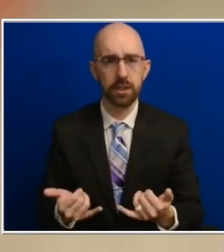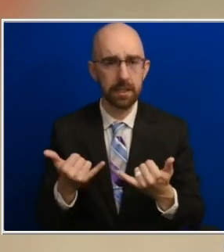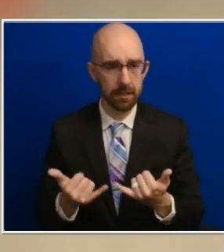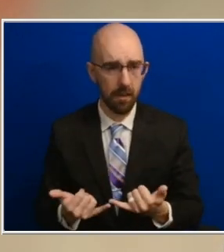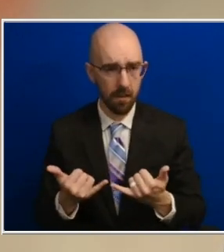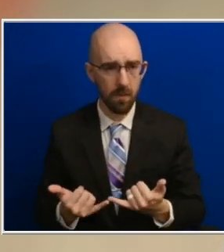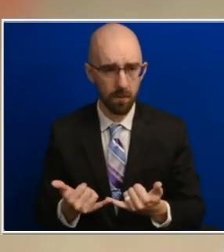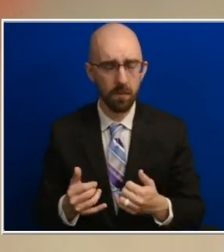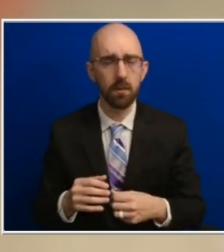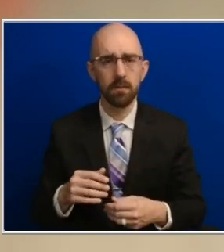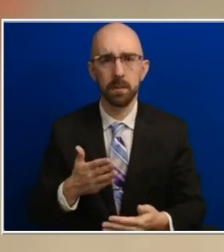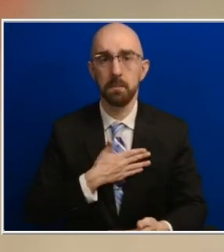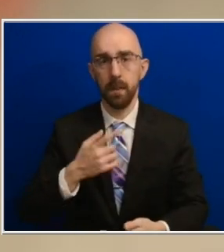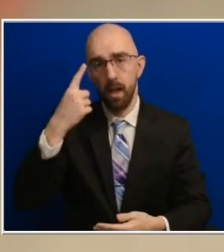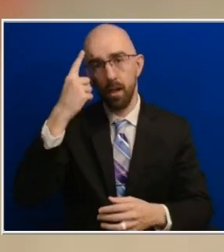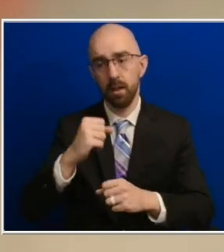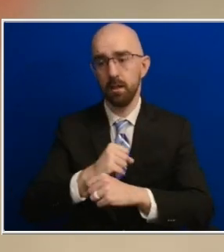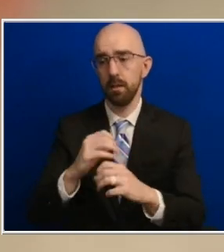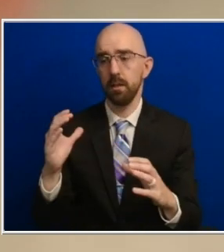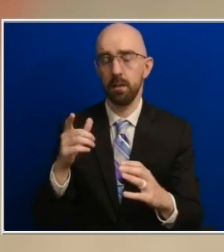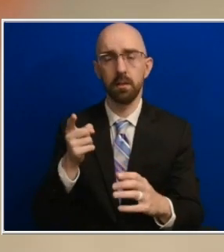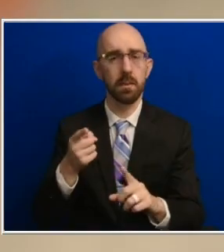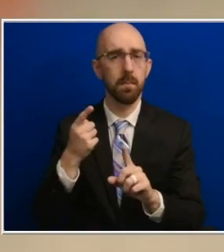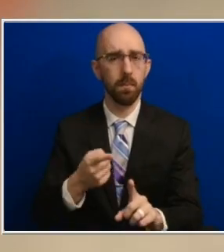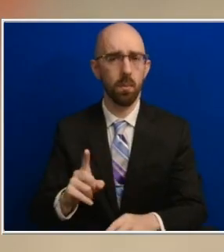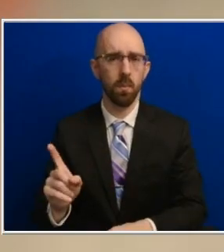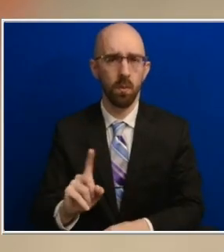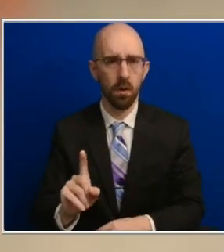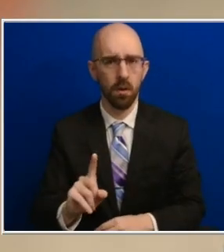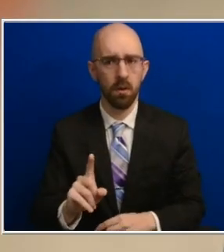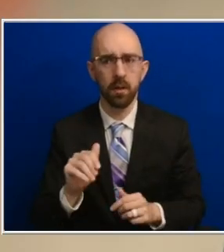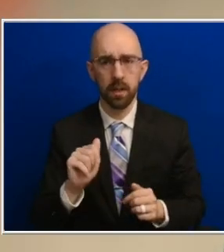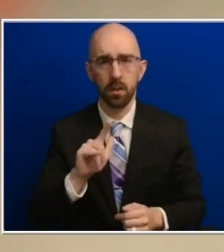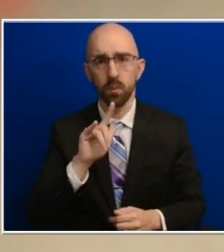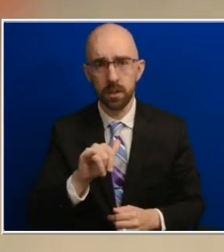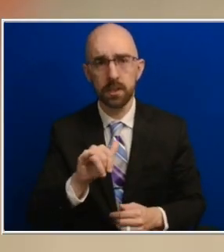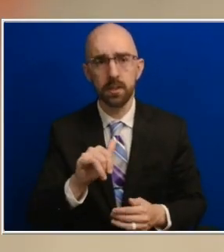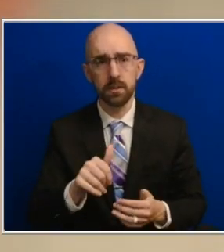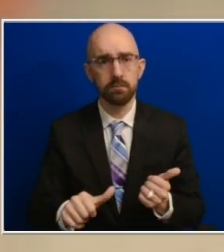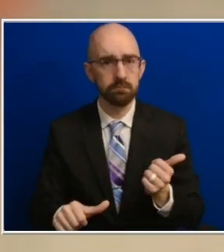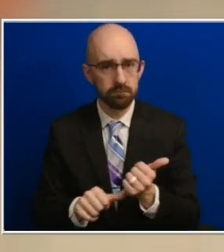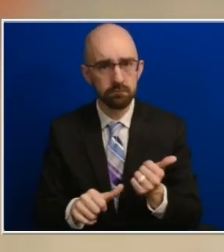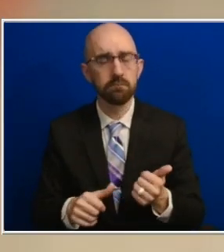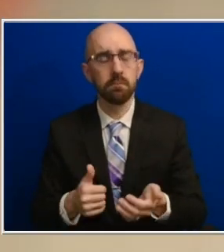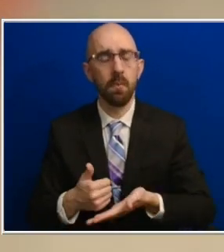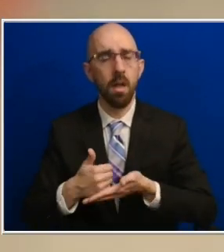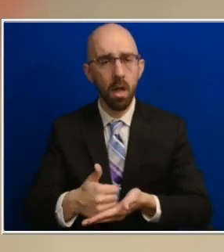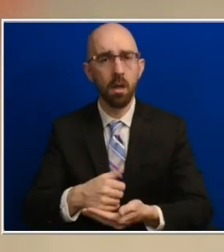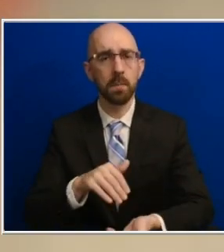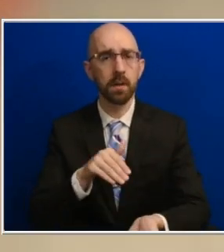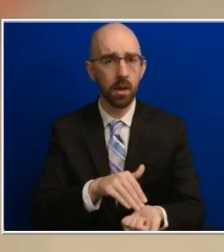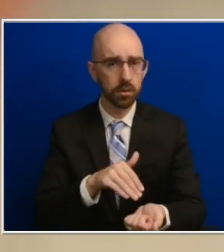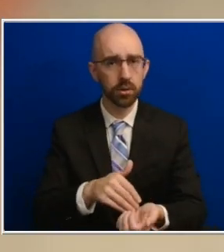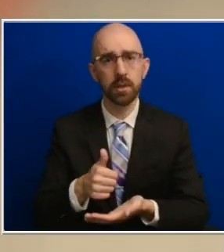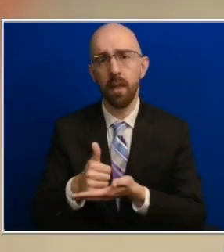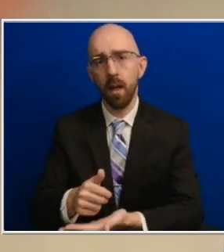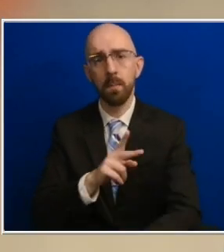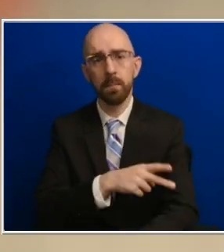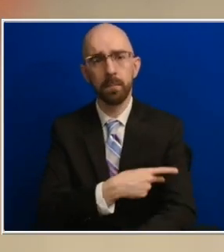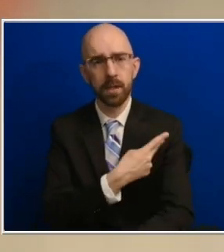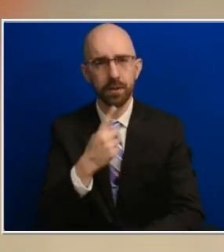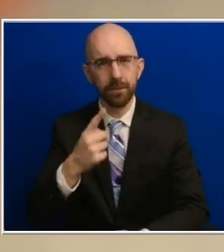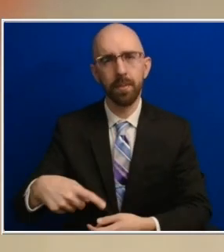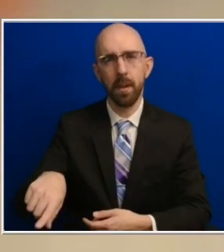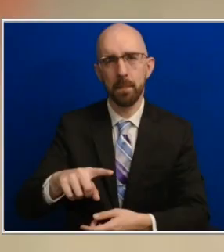now, in my mind, it's at a point where it can truly aid our physicians and patients, and in order for them